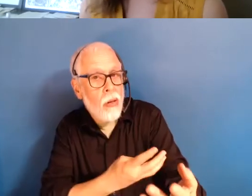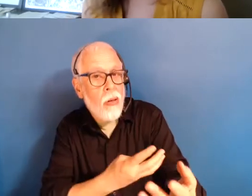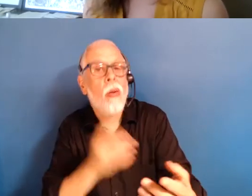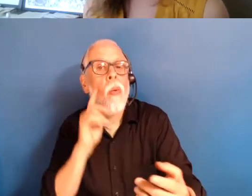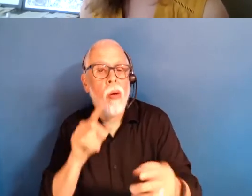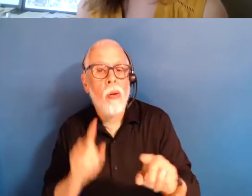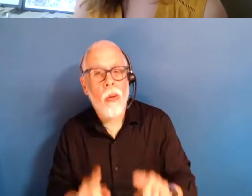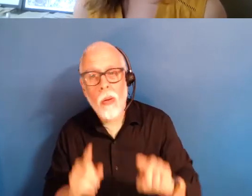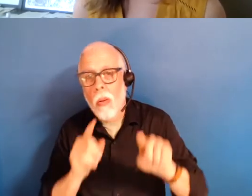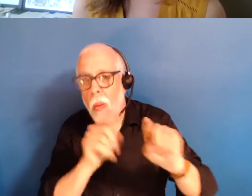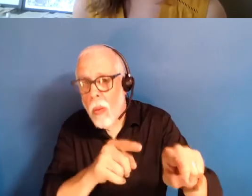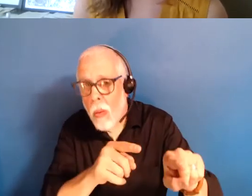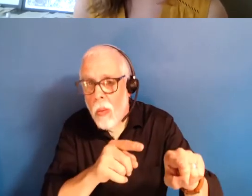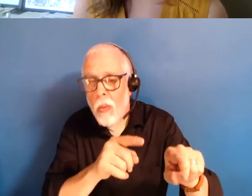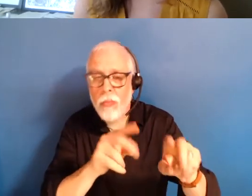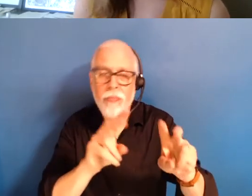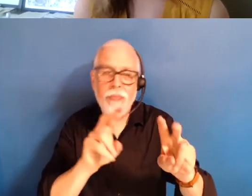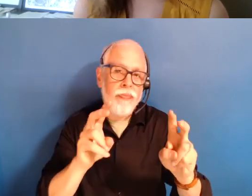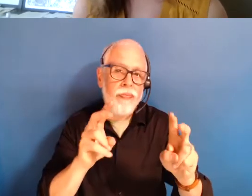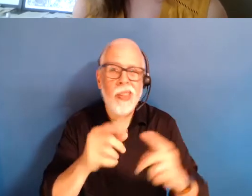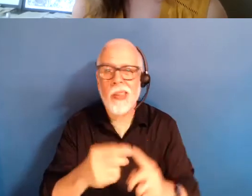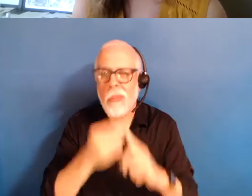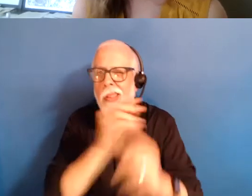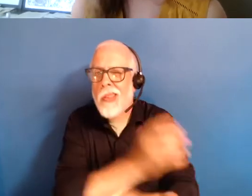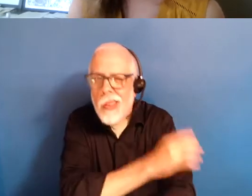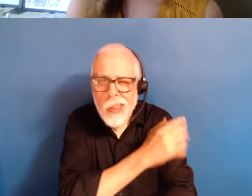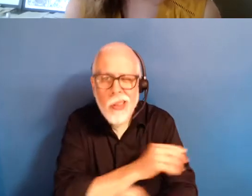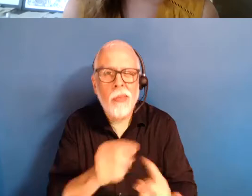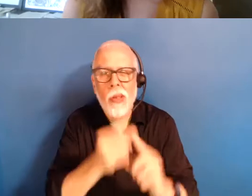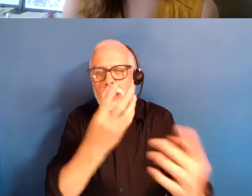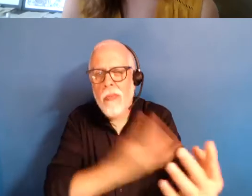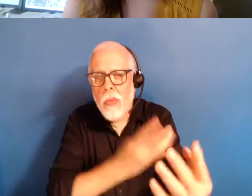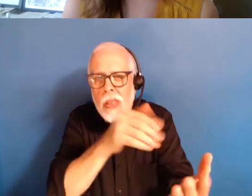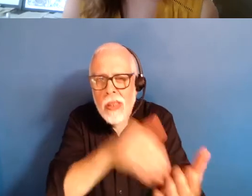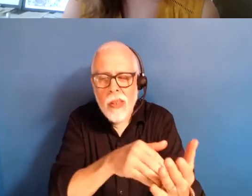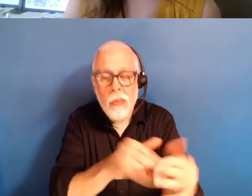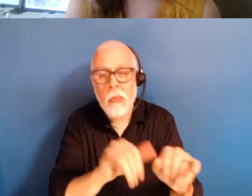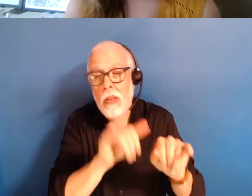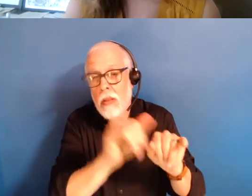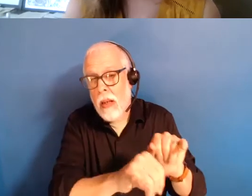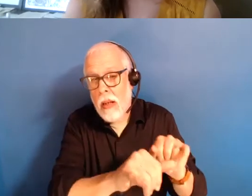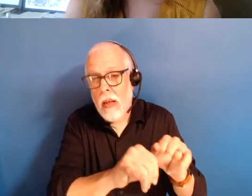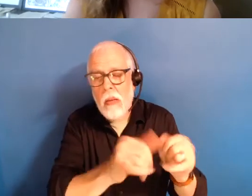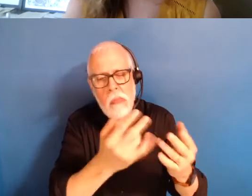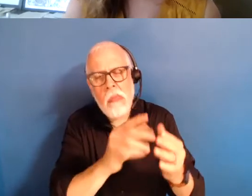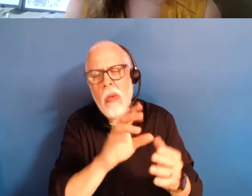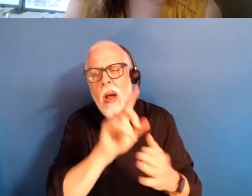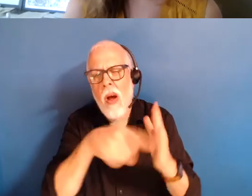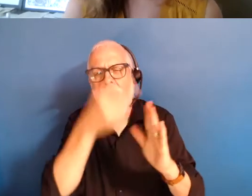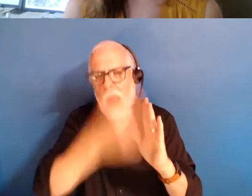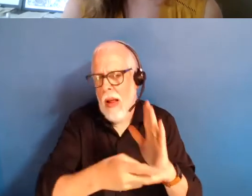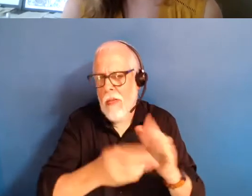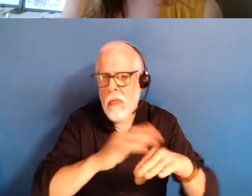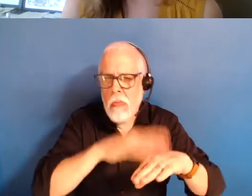going to a special clinic or special infusion center, and you will be there for at least 90 minutes.